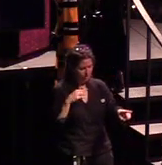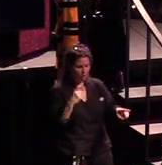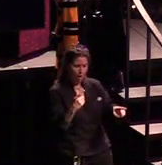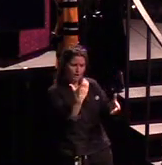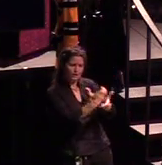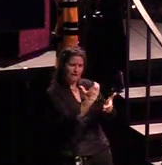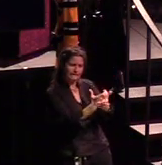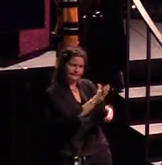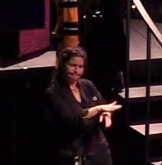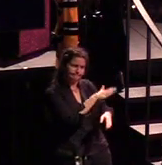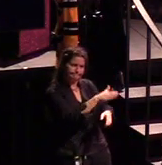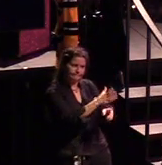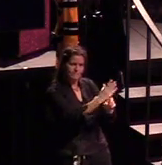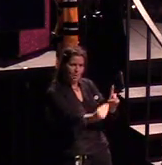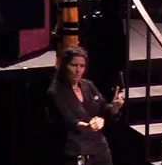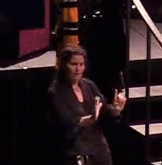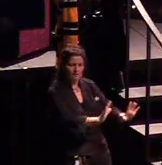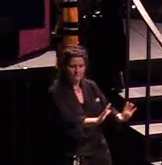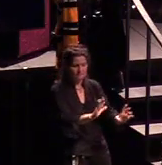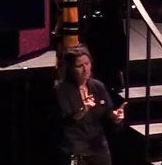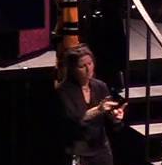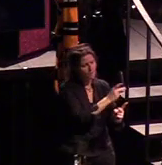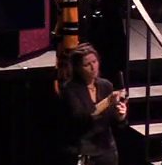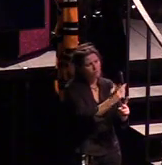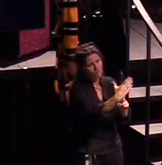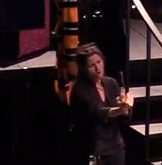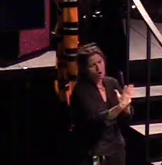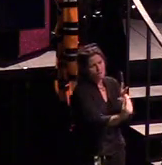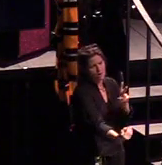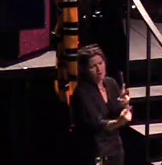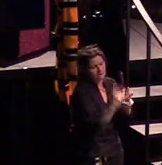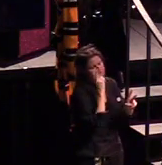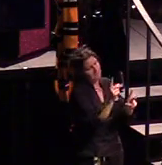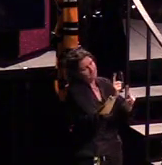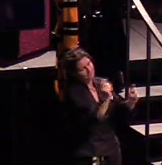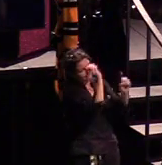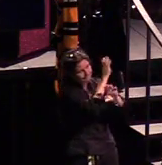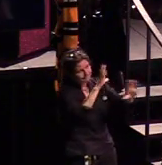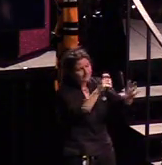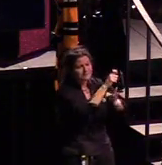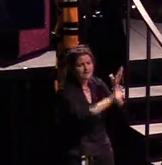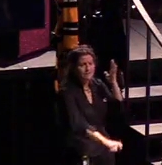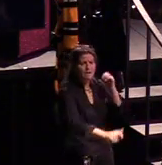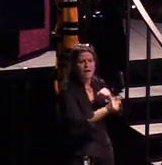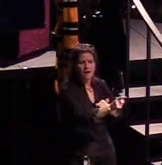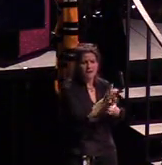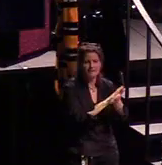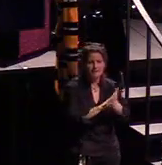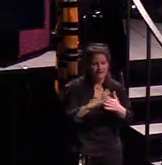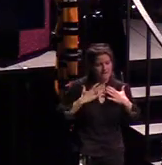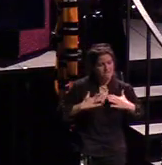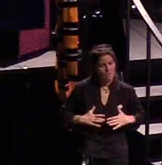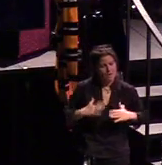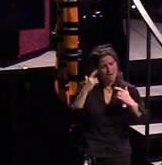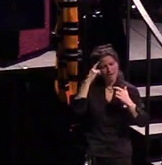these both see people as being disabled because their bodies or minds are impaired in some way as a